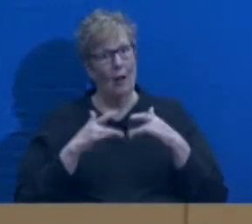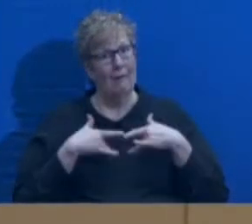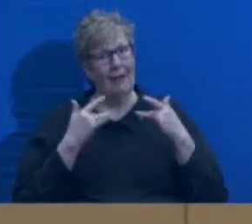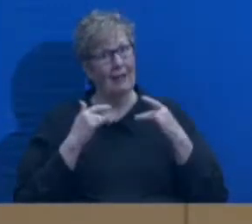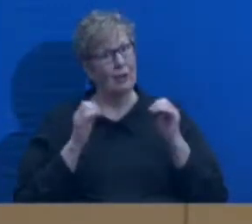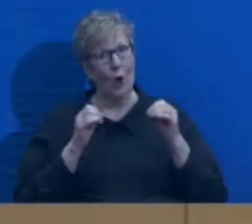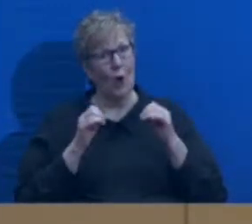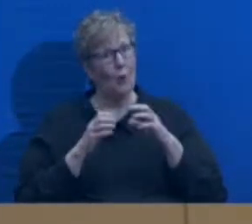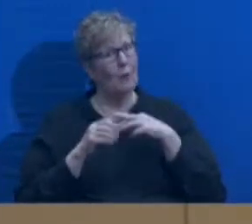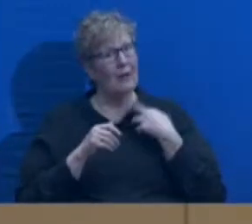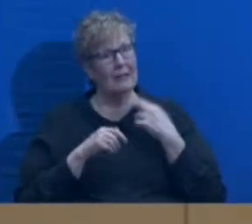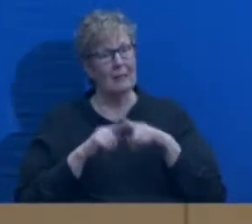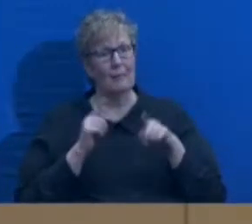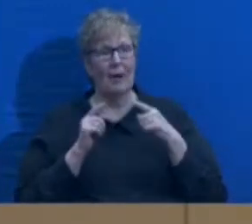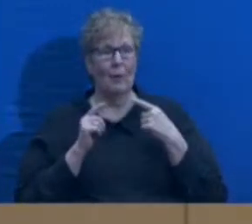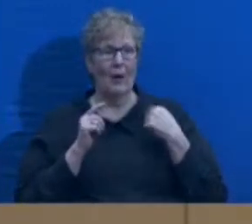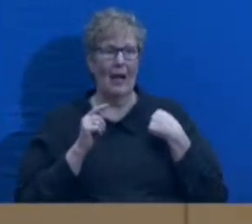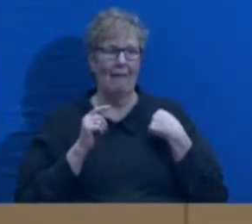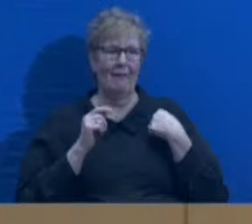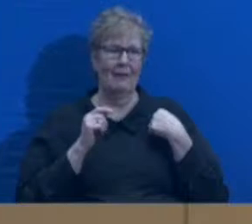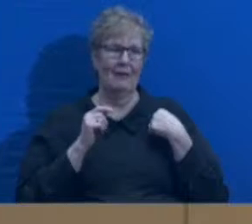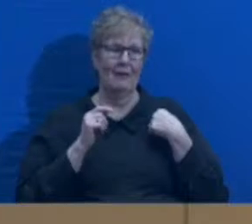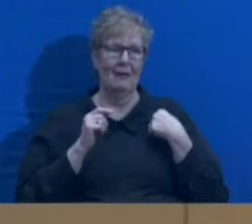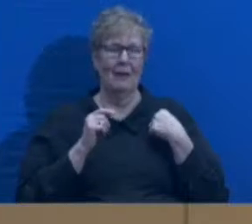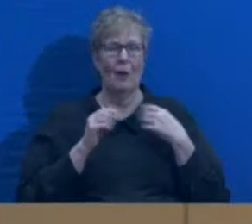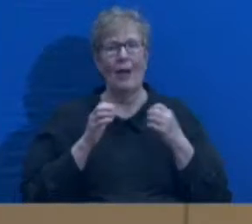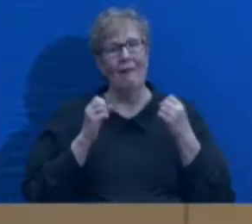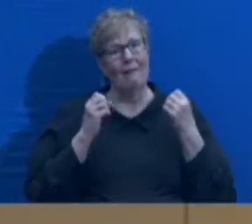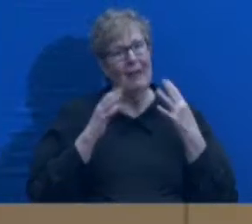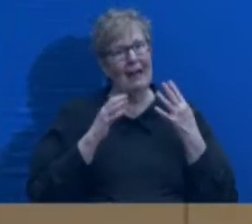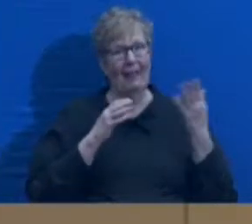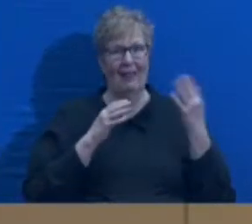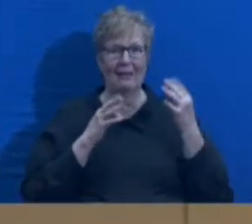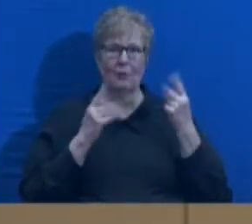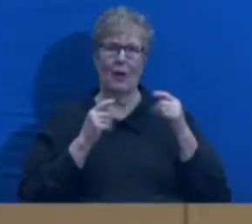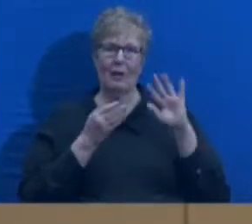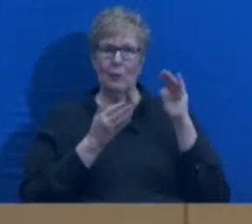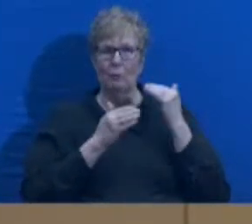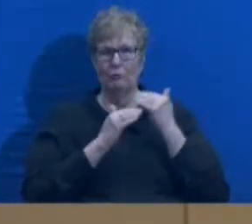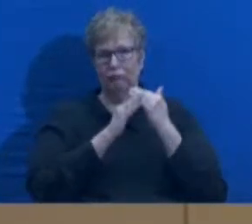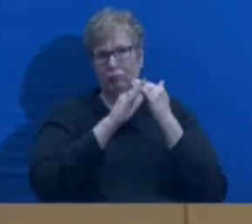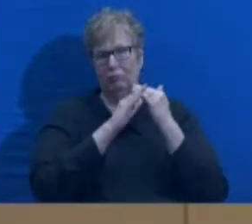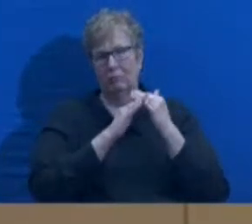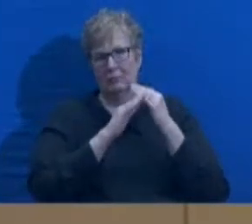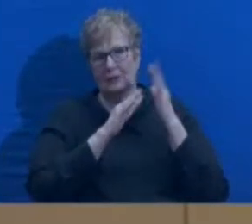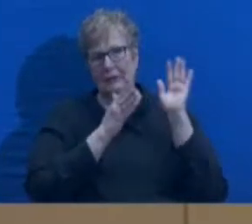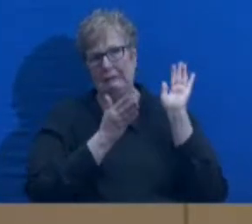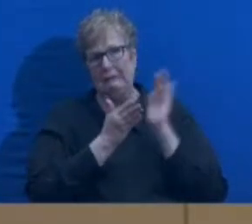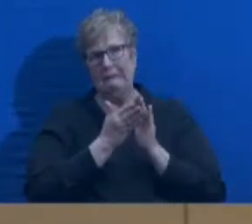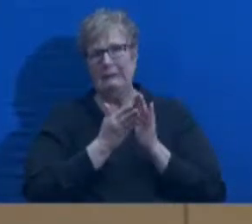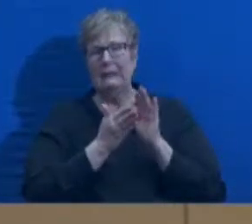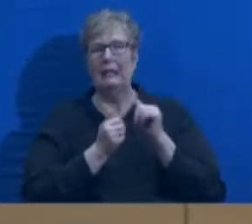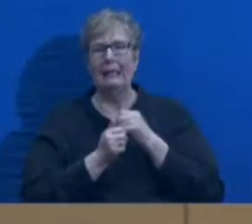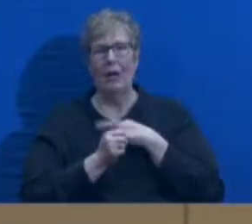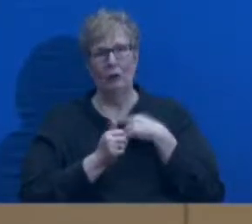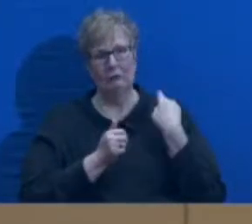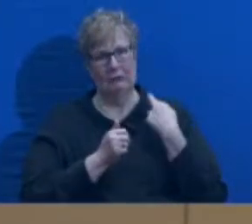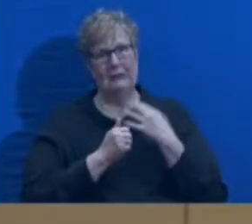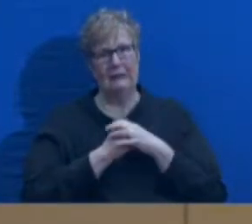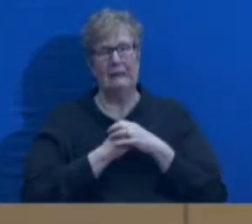have multiple layers of risk reduction that will bring the risk level into hopefully an acceptable